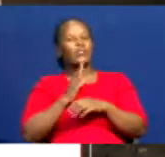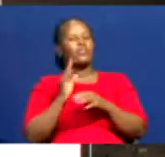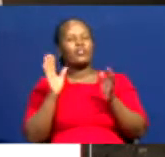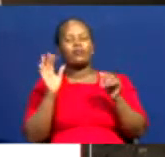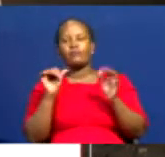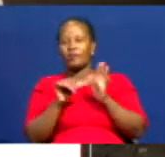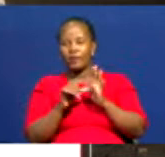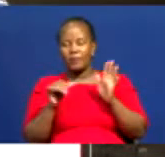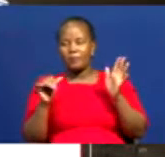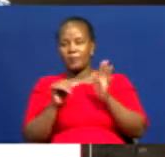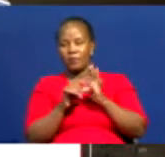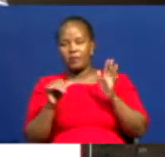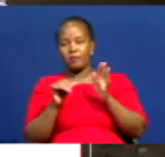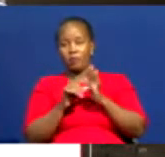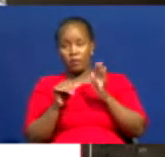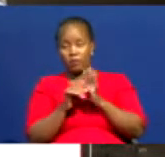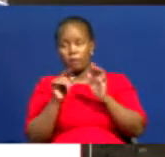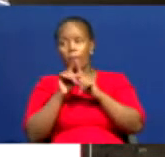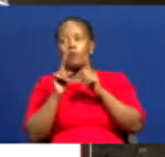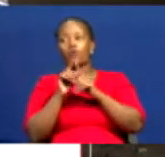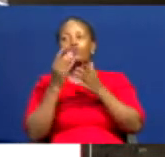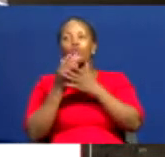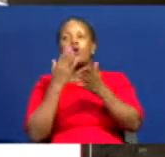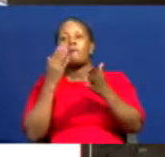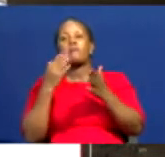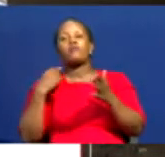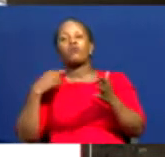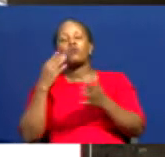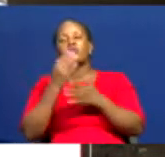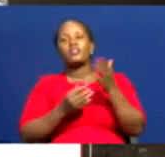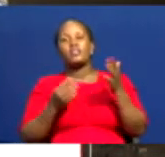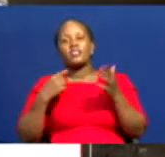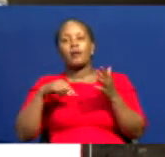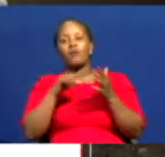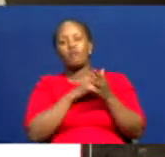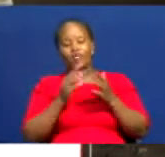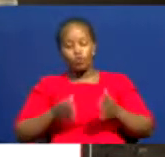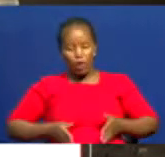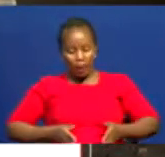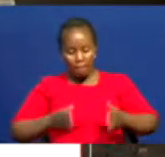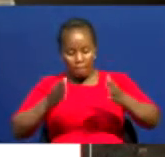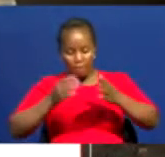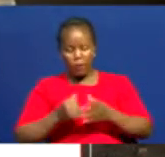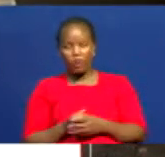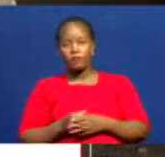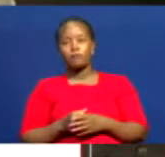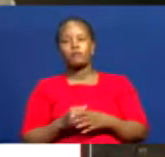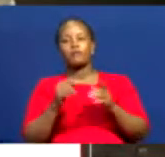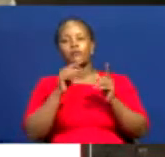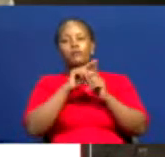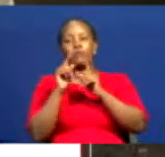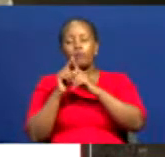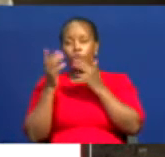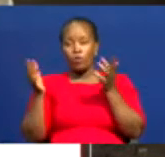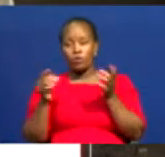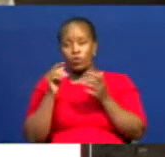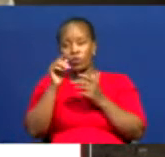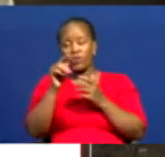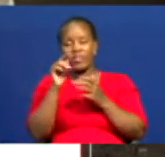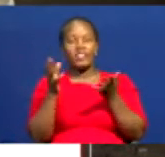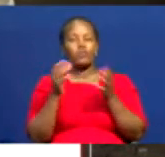time, even before some of us were born. And then again, it will guard